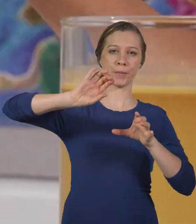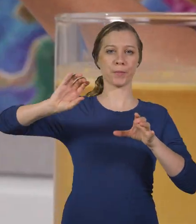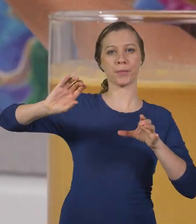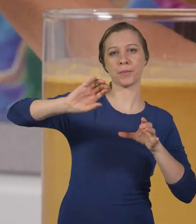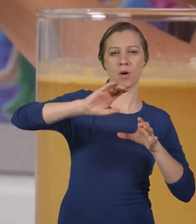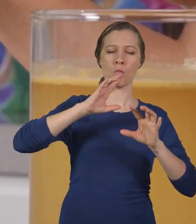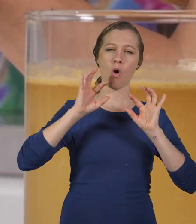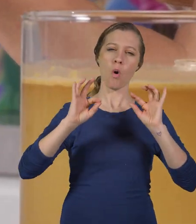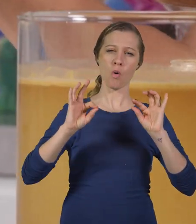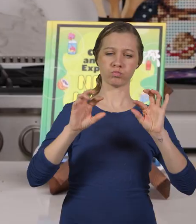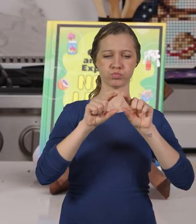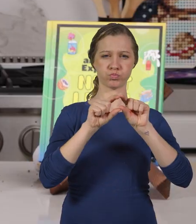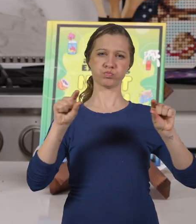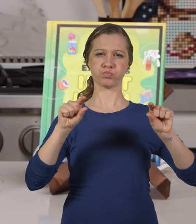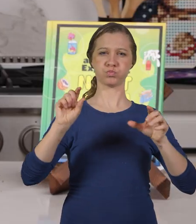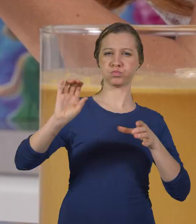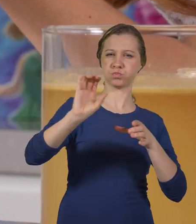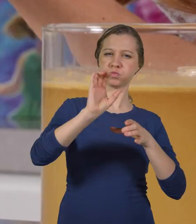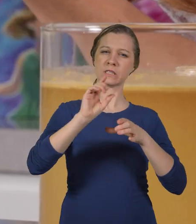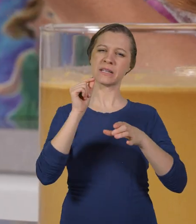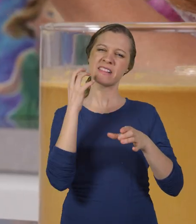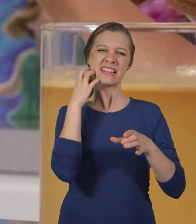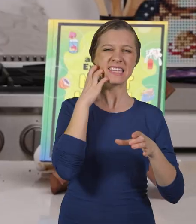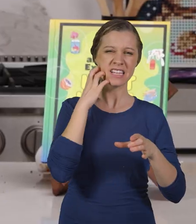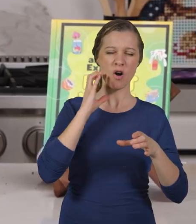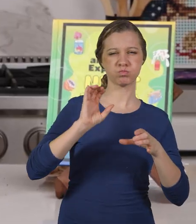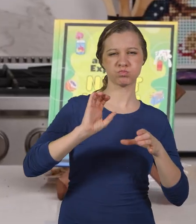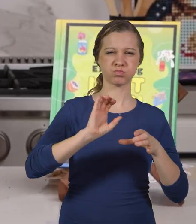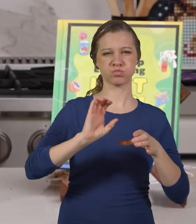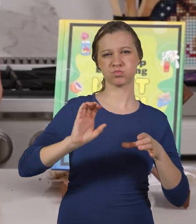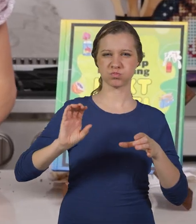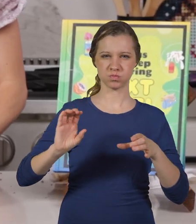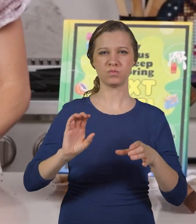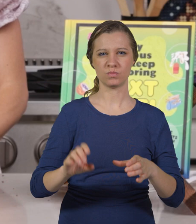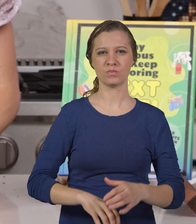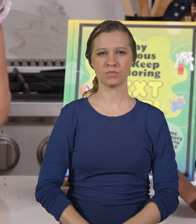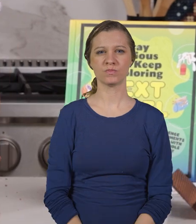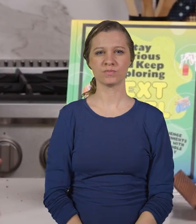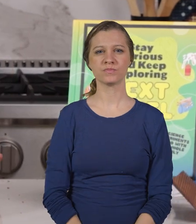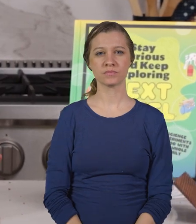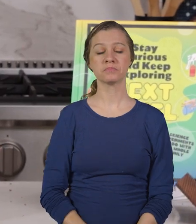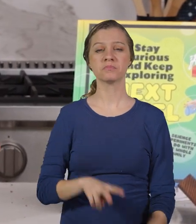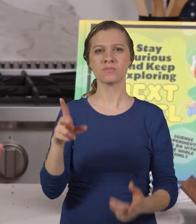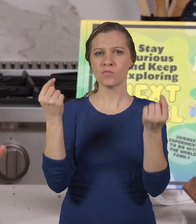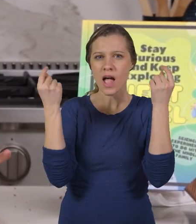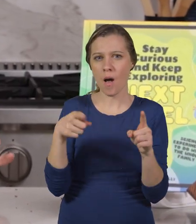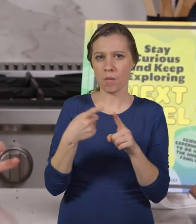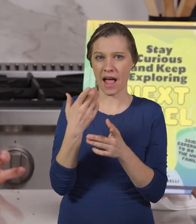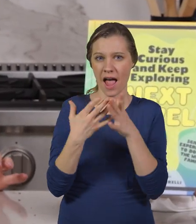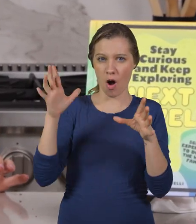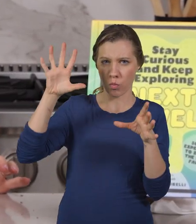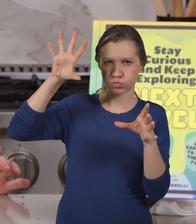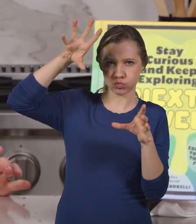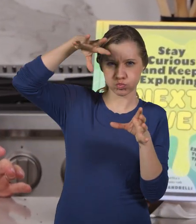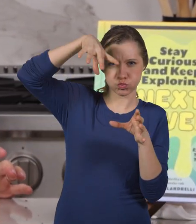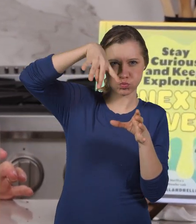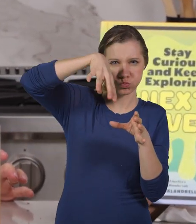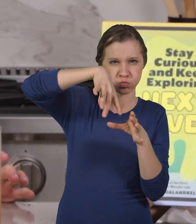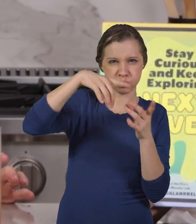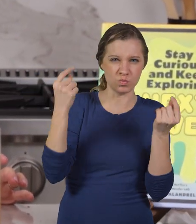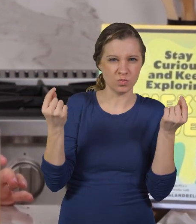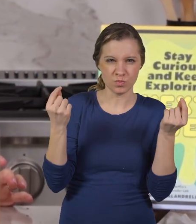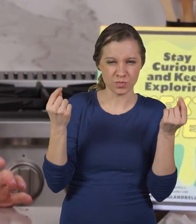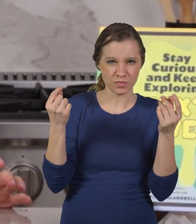layer, so make sure you put it on a little bit thick. Now, watch what happens when I put my fingers in.